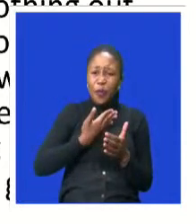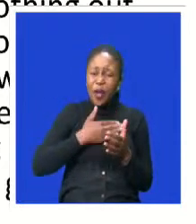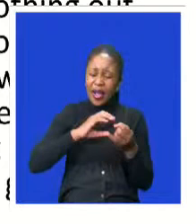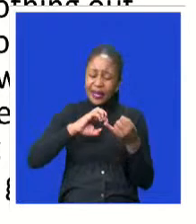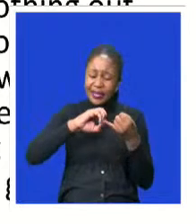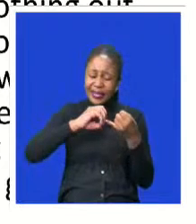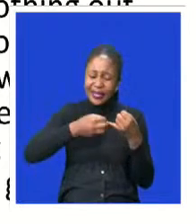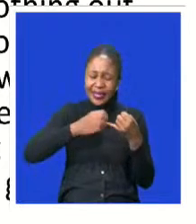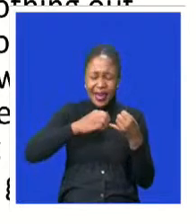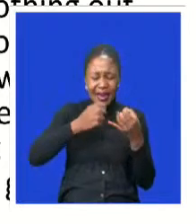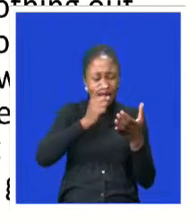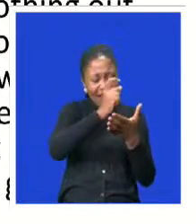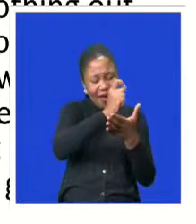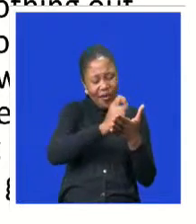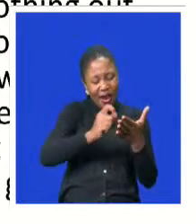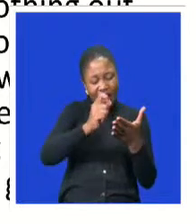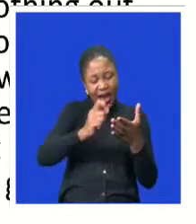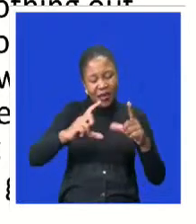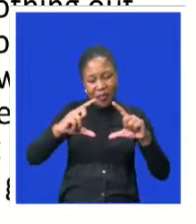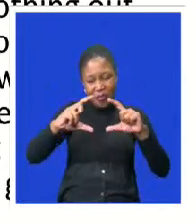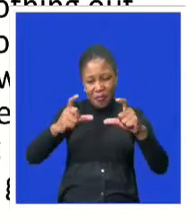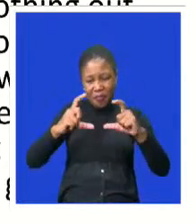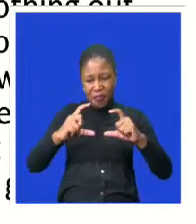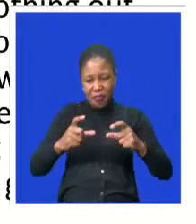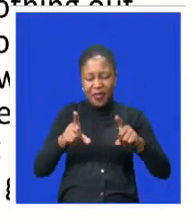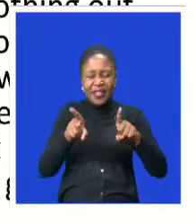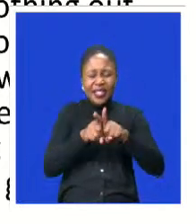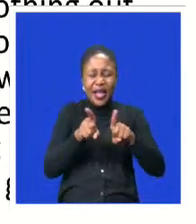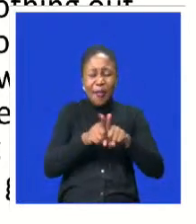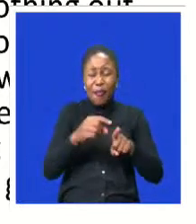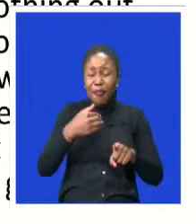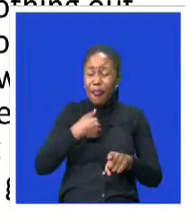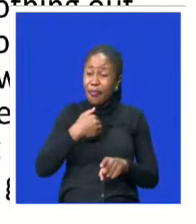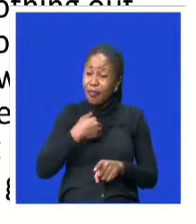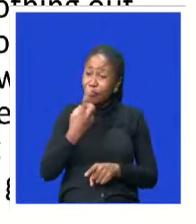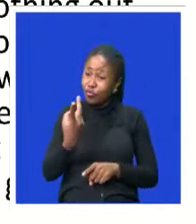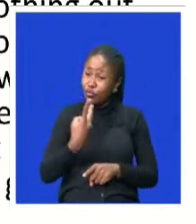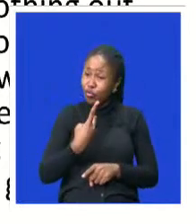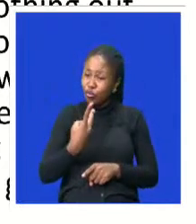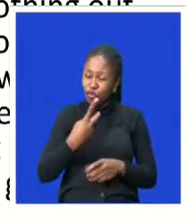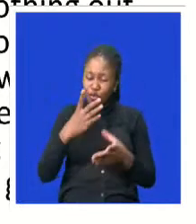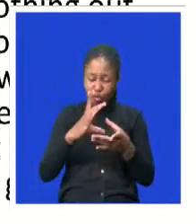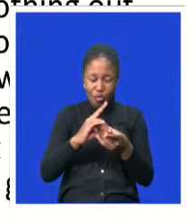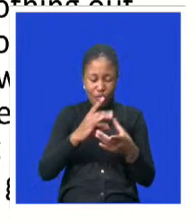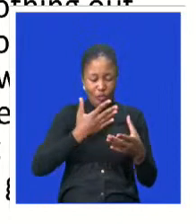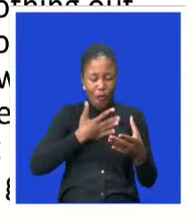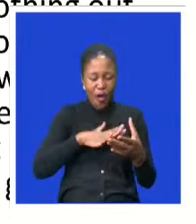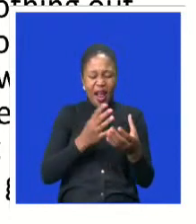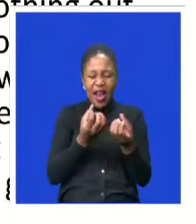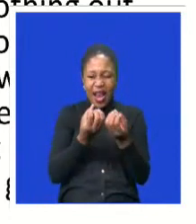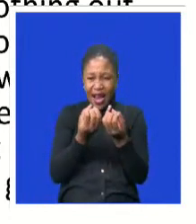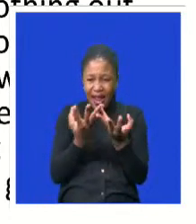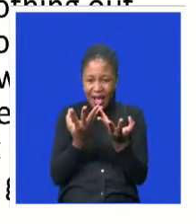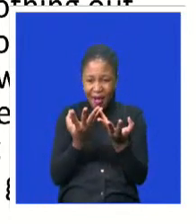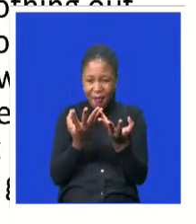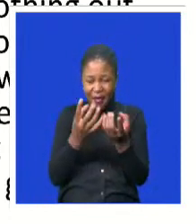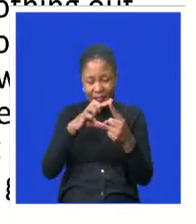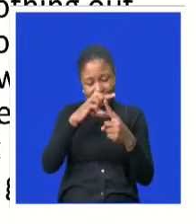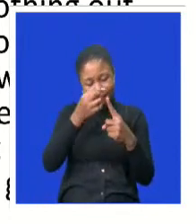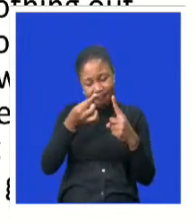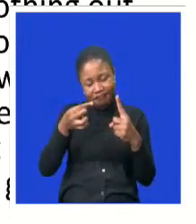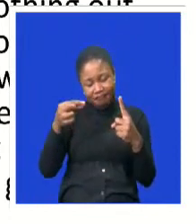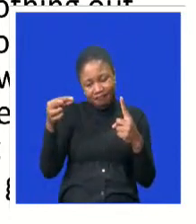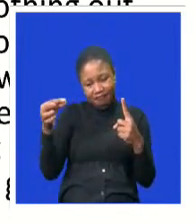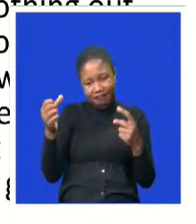numbering the sentences one by one. So let us start. One of the most